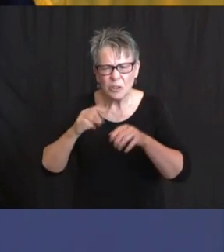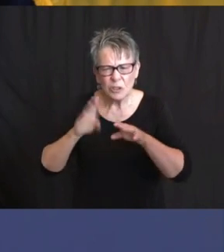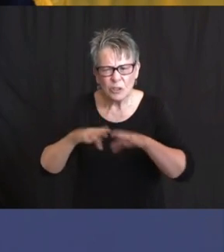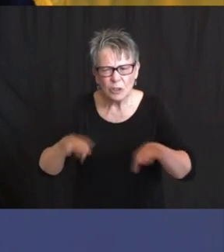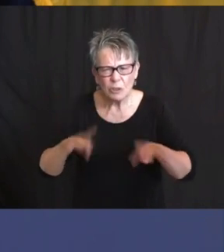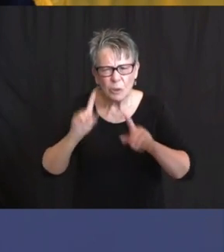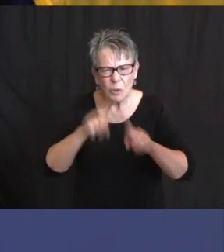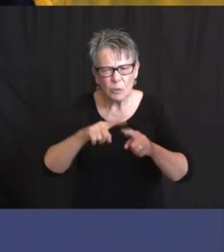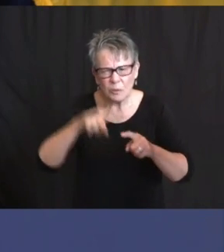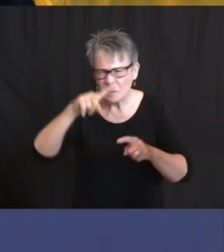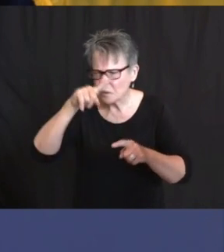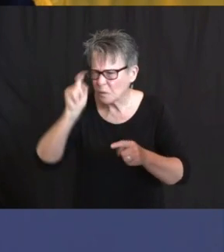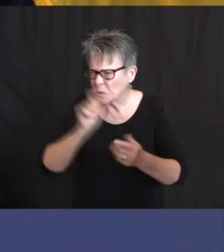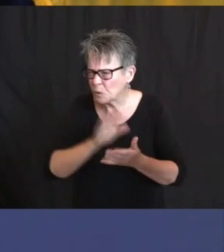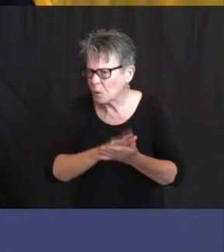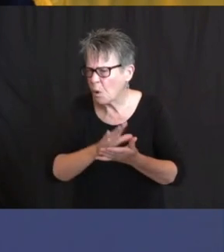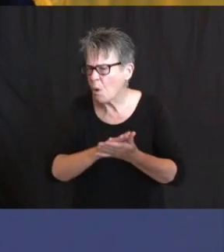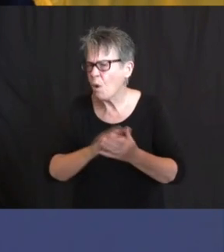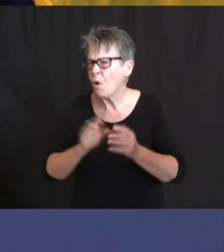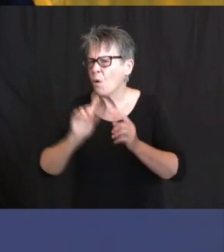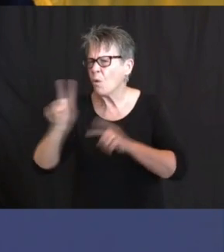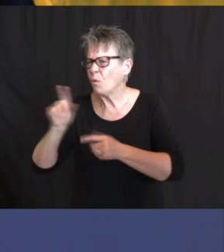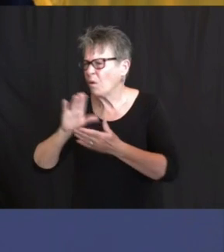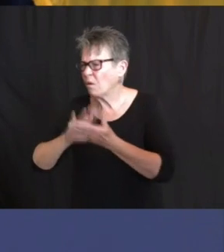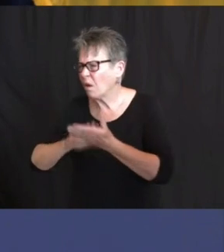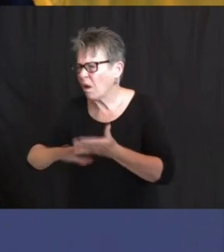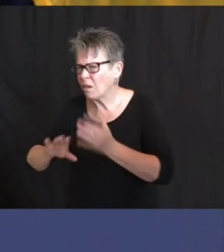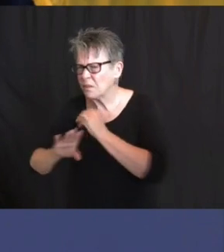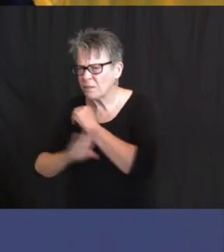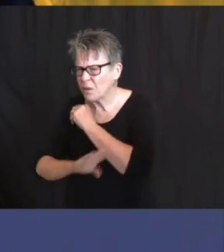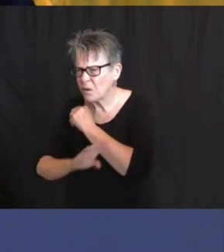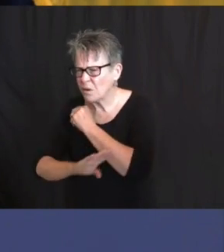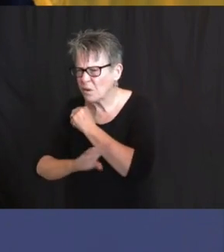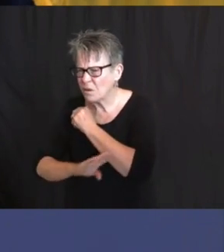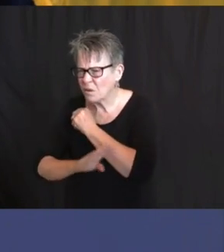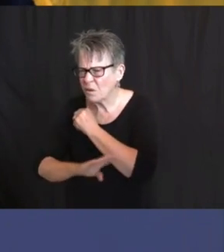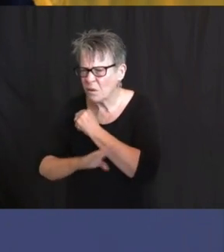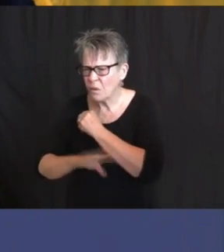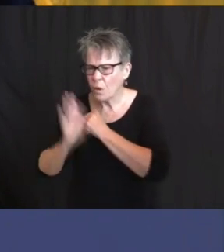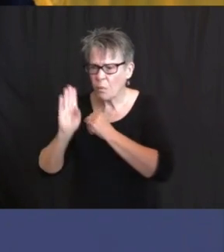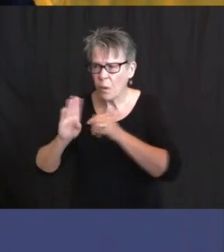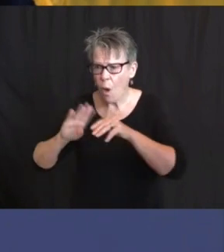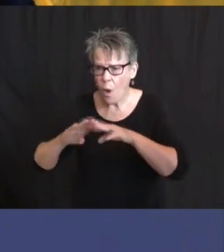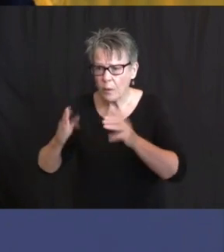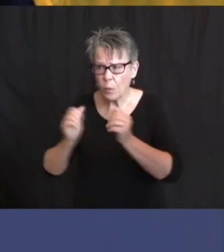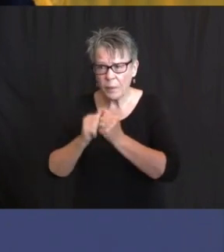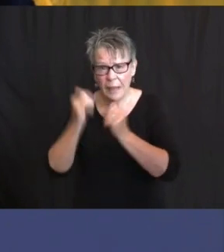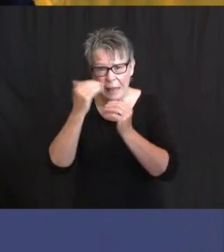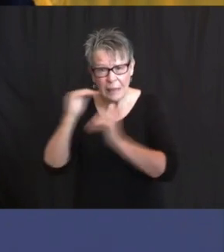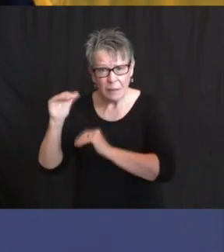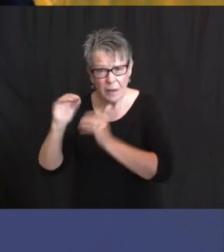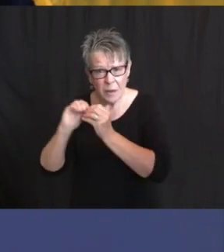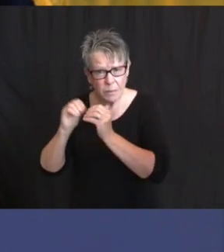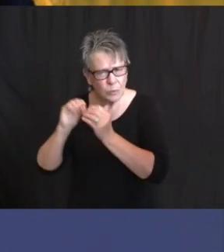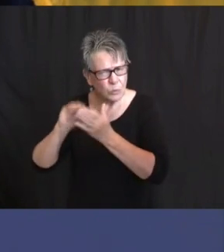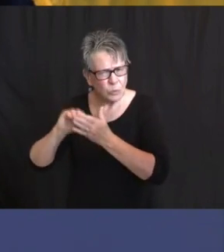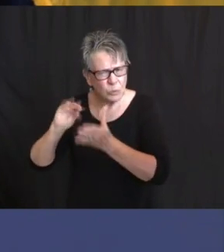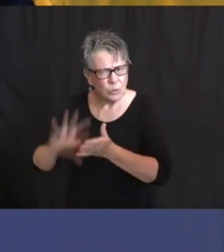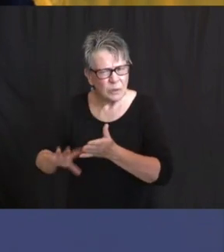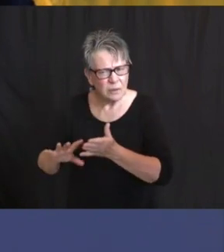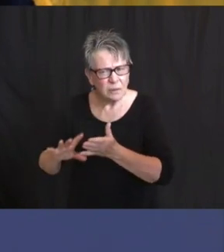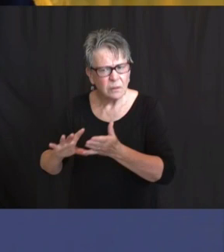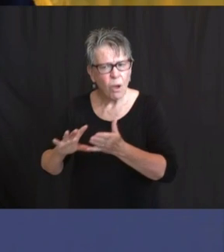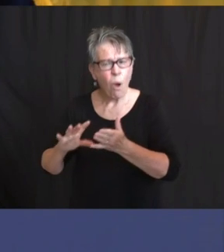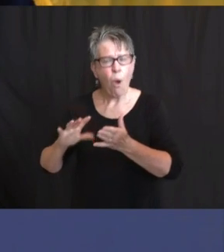fall, the dorms are going to be open but limited capacity. Would this basically be up to each school in terms